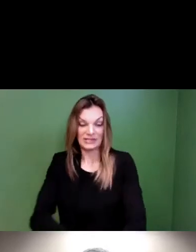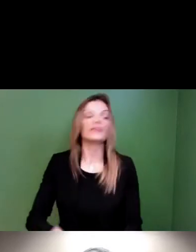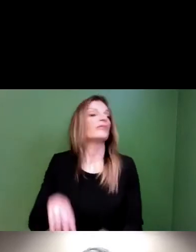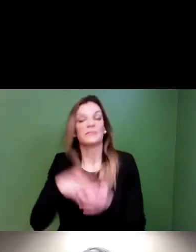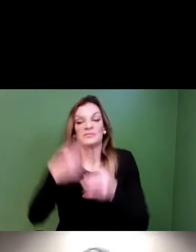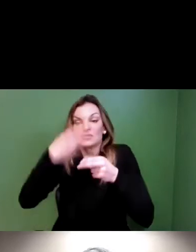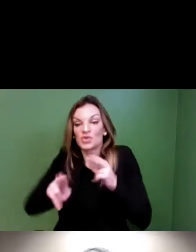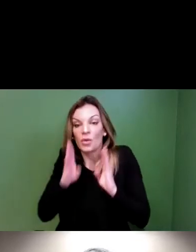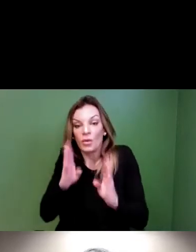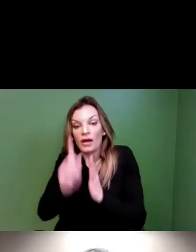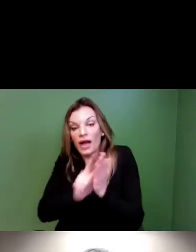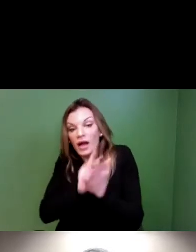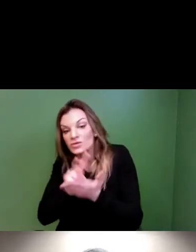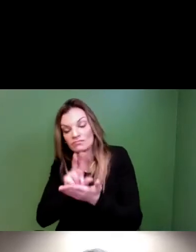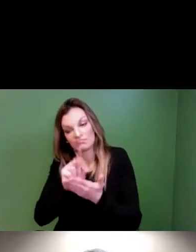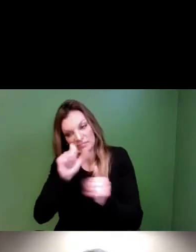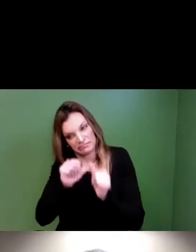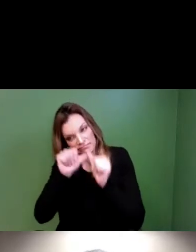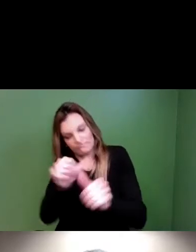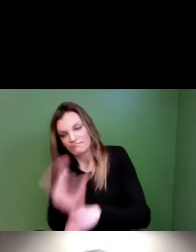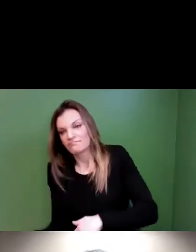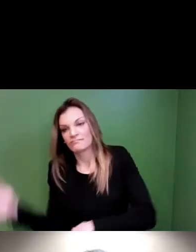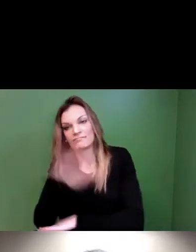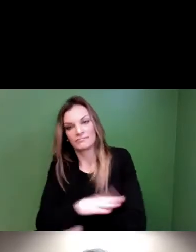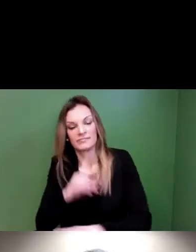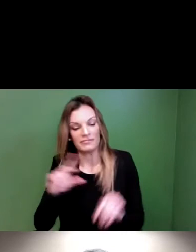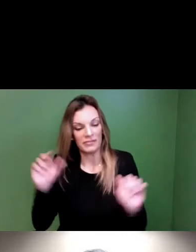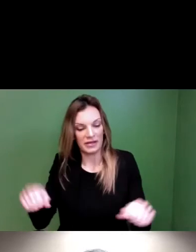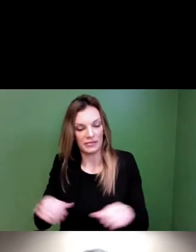do that, it provides you with a